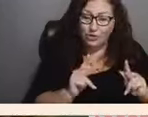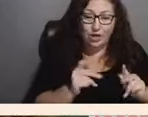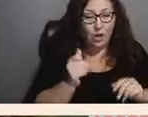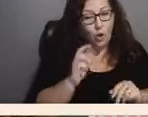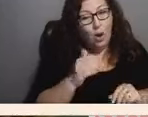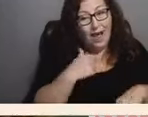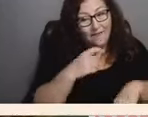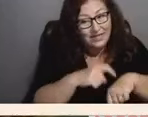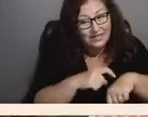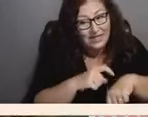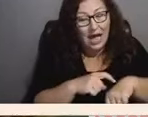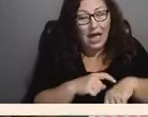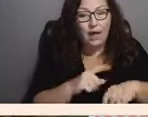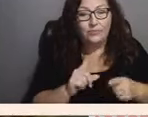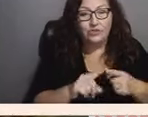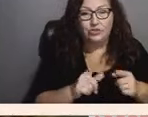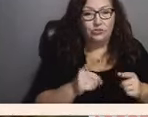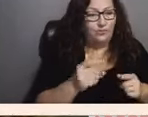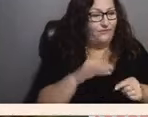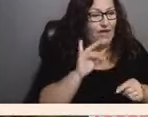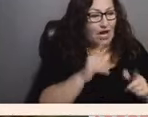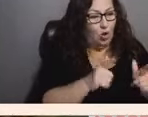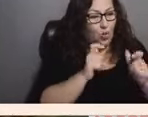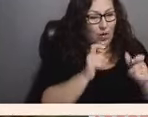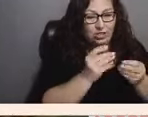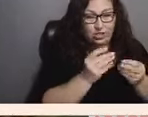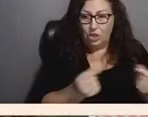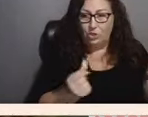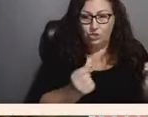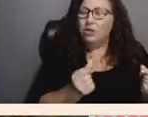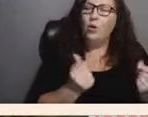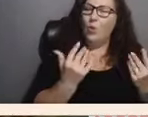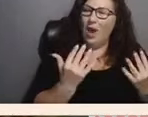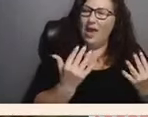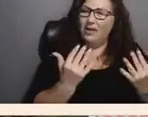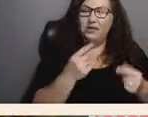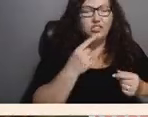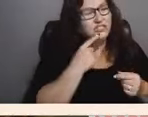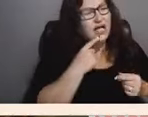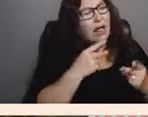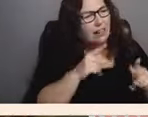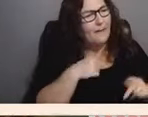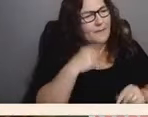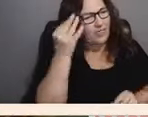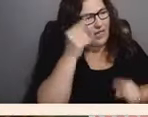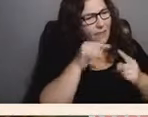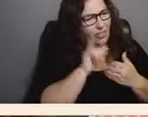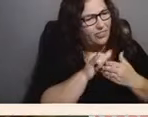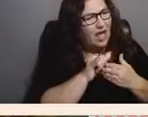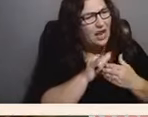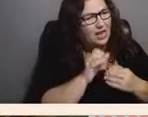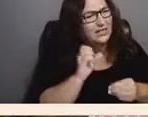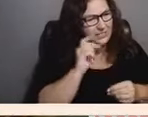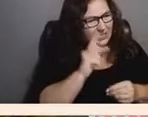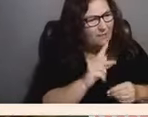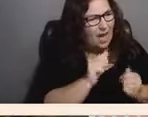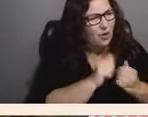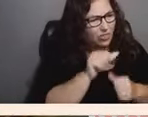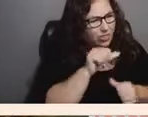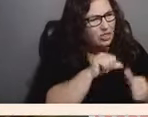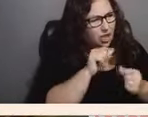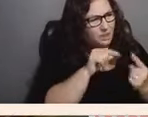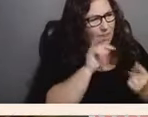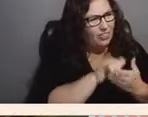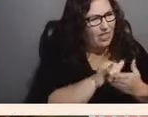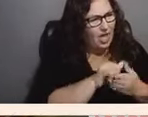to come to a quick solution. Wait. Say, let me think on this. And let's get back with one another. You go in your